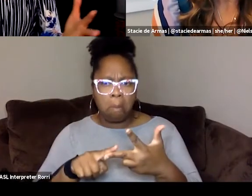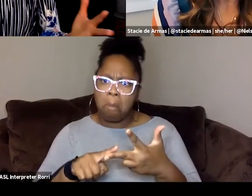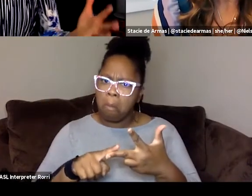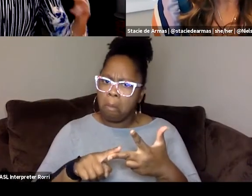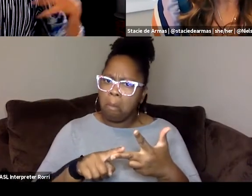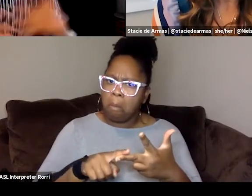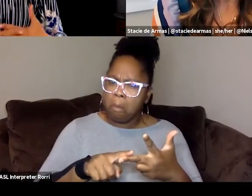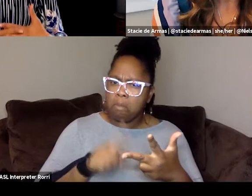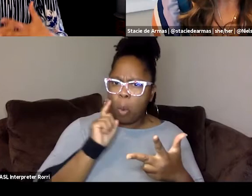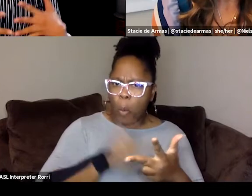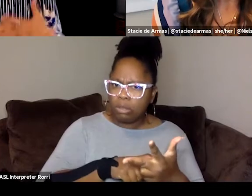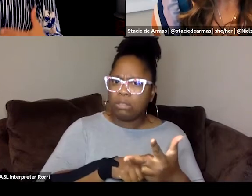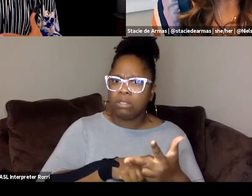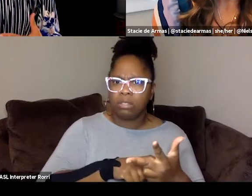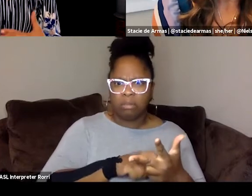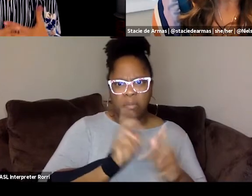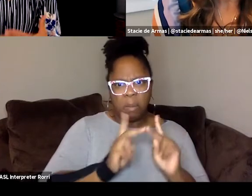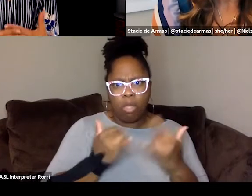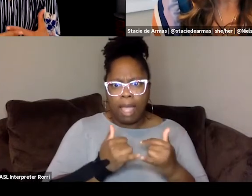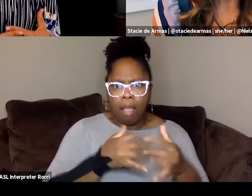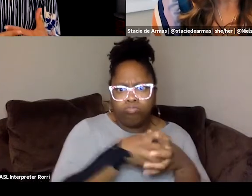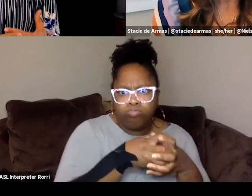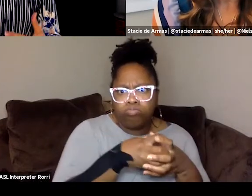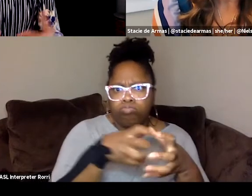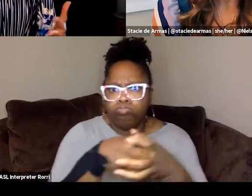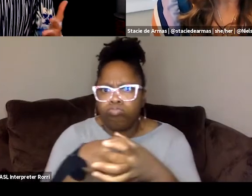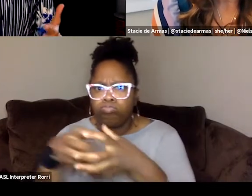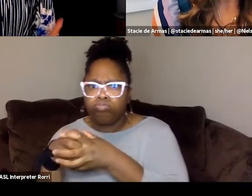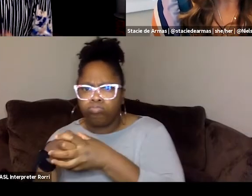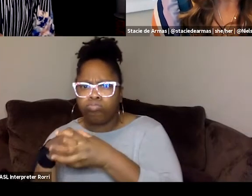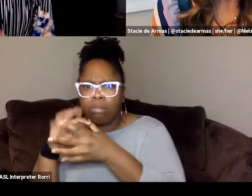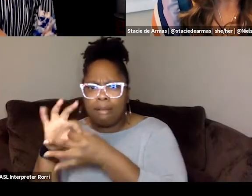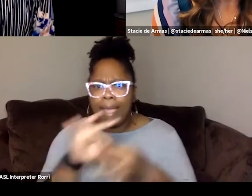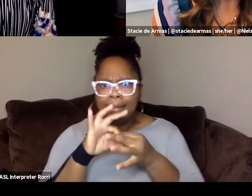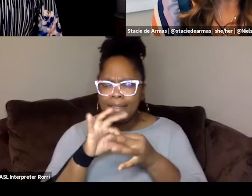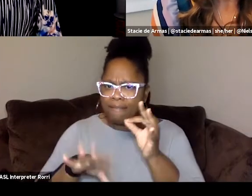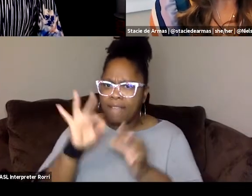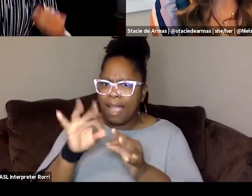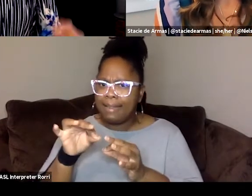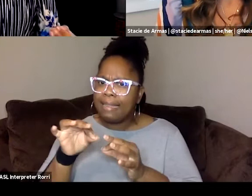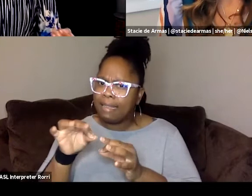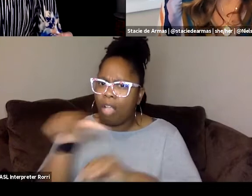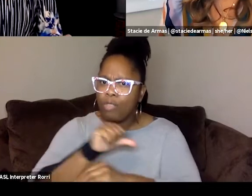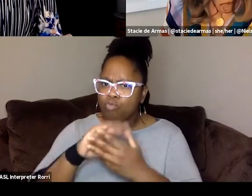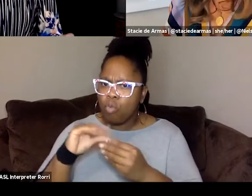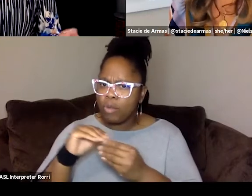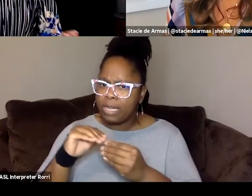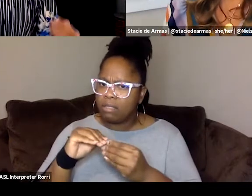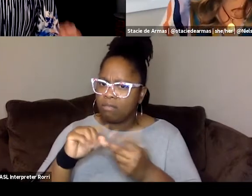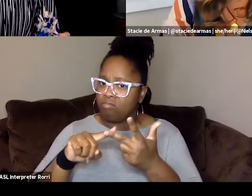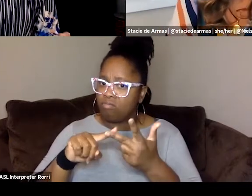areas where people are coming together and connecting, and they're finding each other's stories. And so do you see a way that the Latinos can